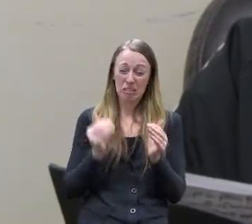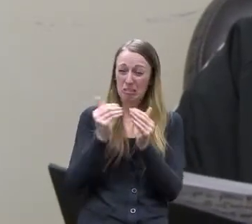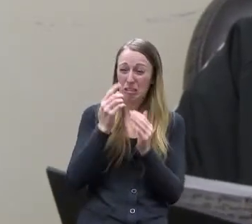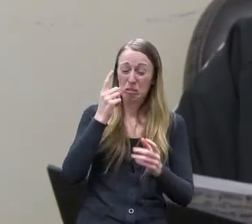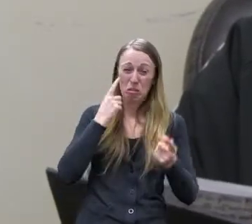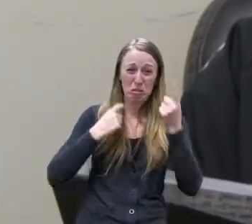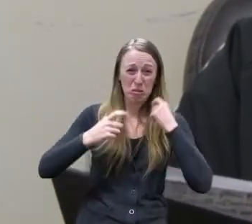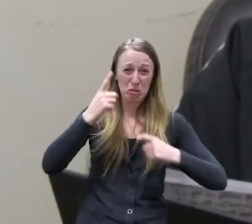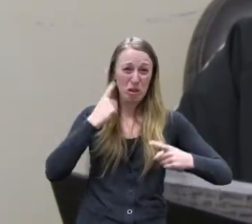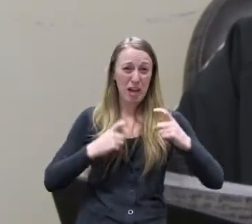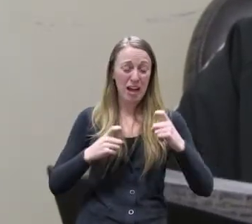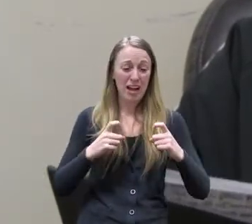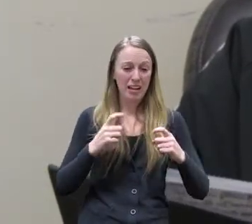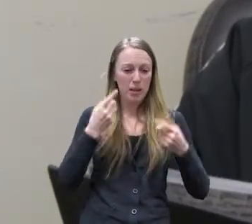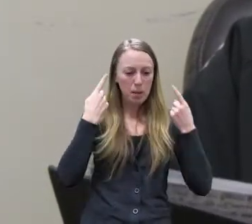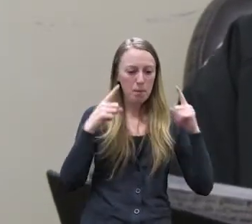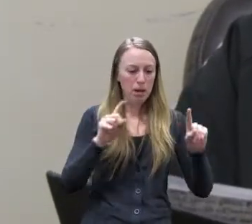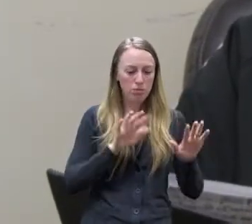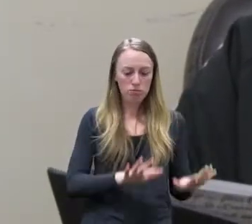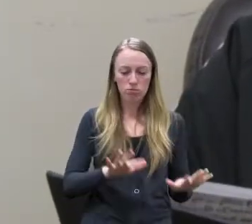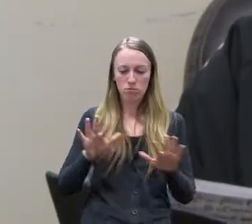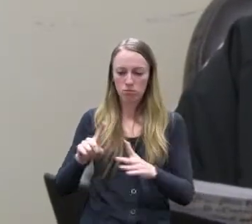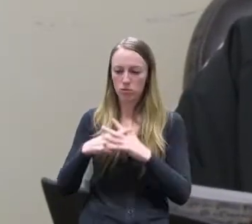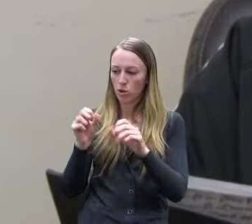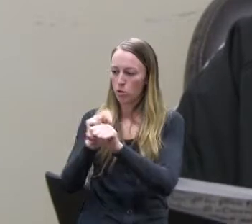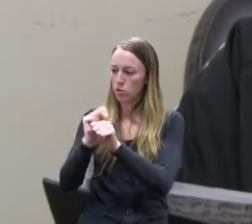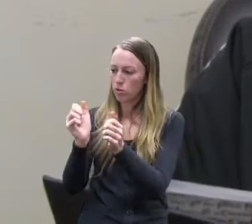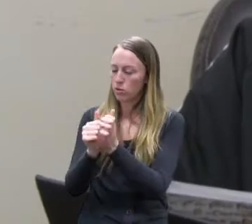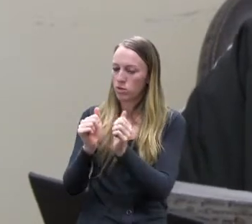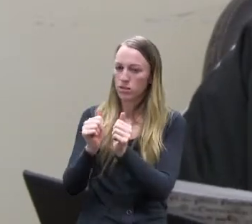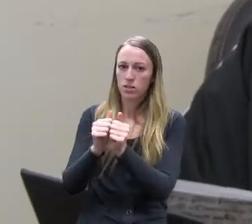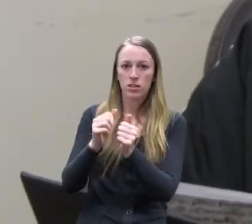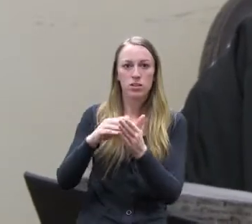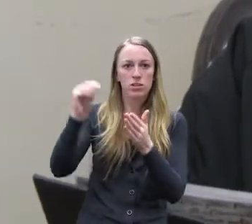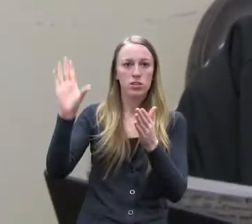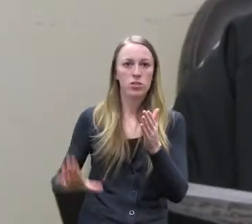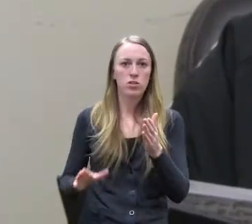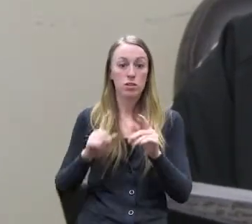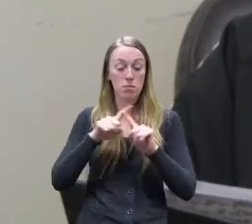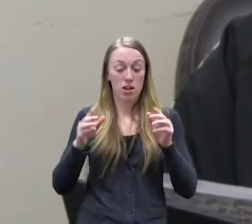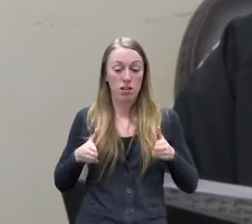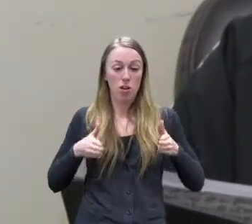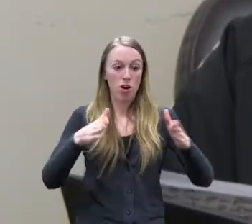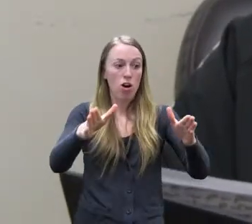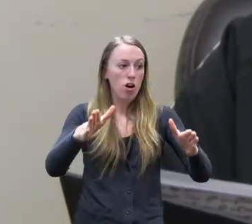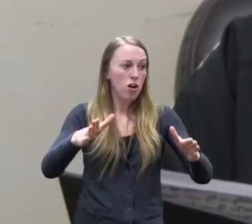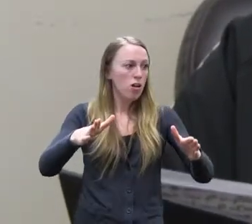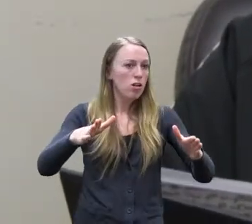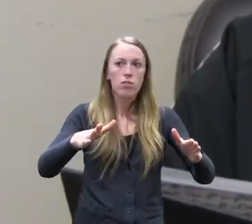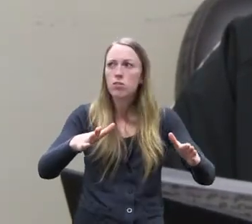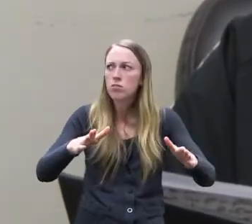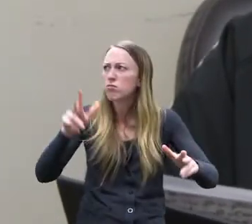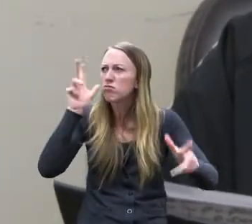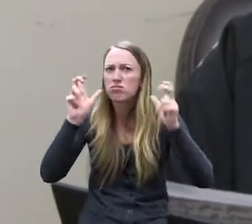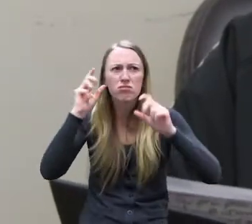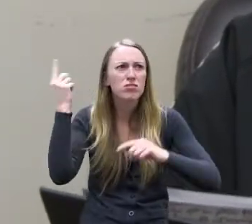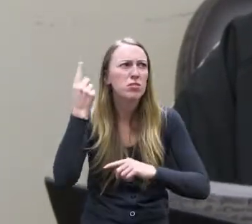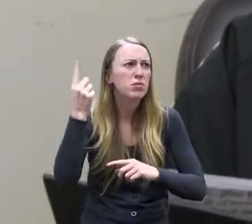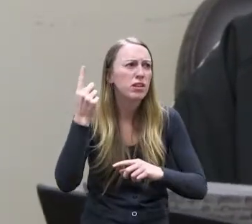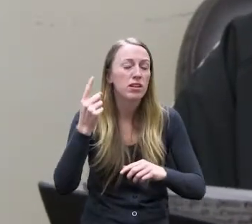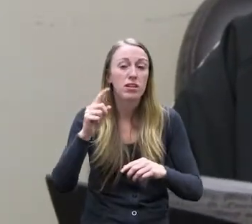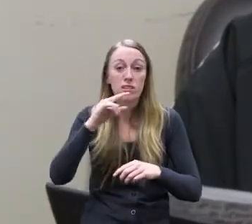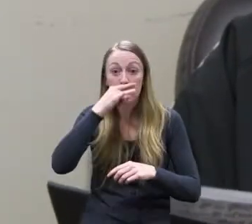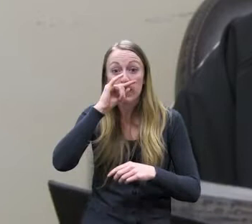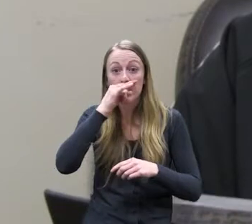settled down to work with their dears. When out in the hall there arose such a clatter, up sprang the kids to see what was the matter. Away